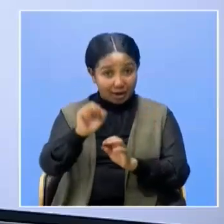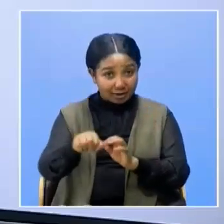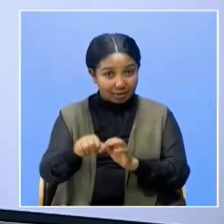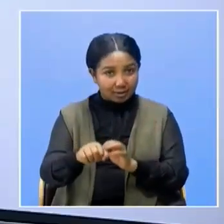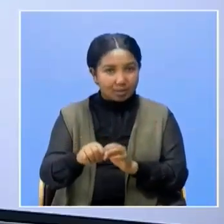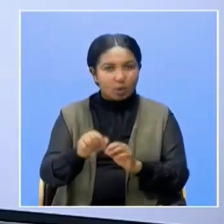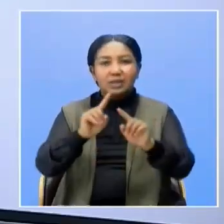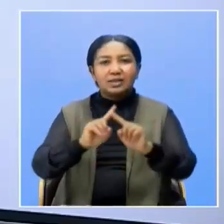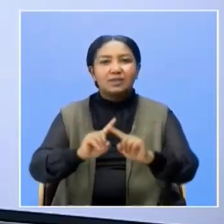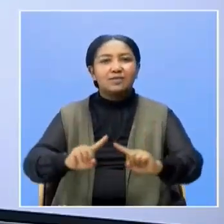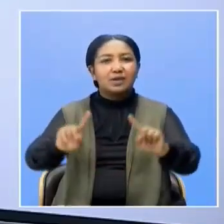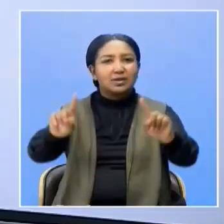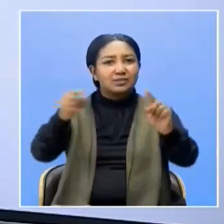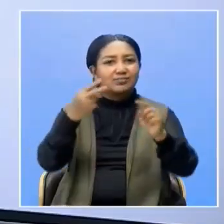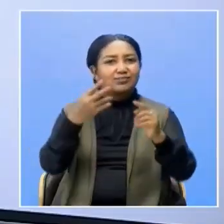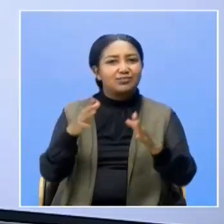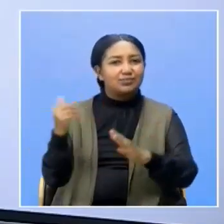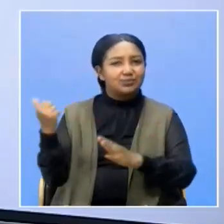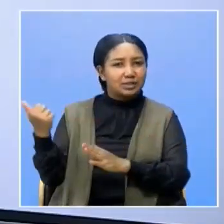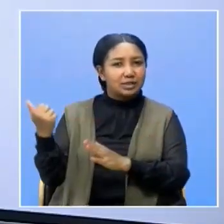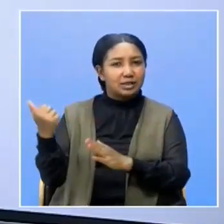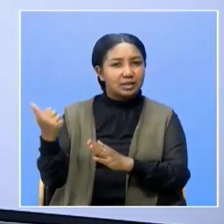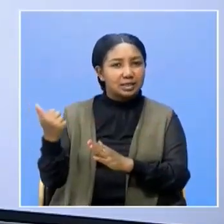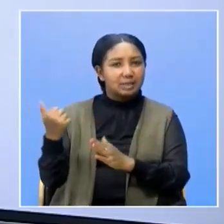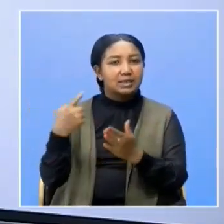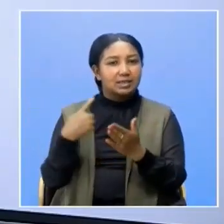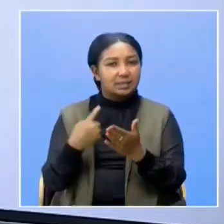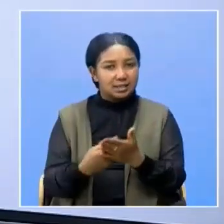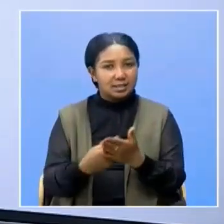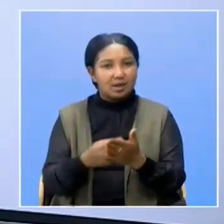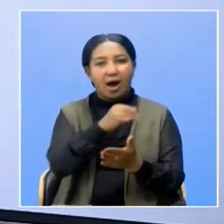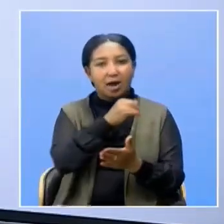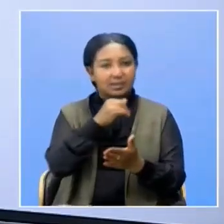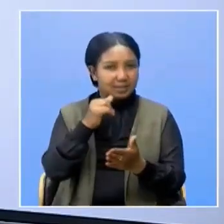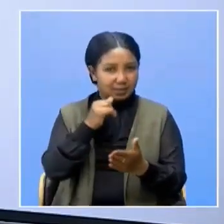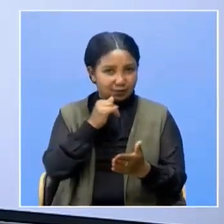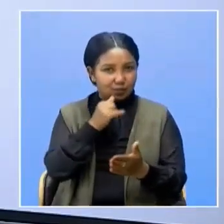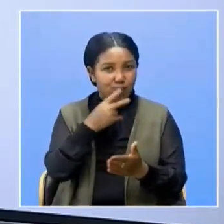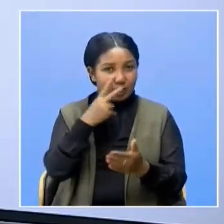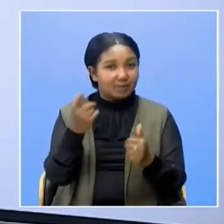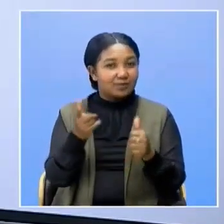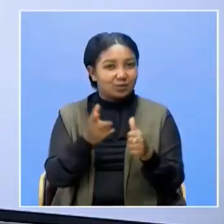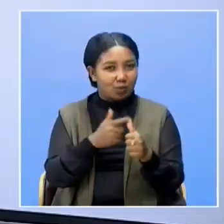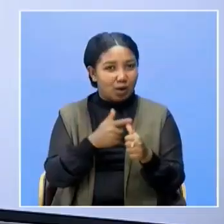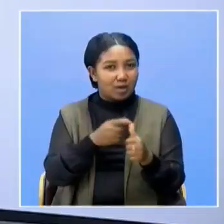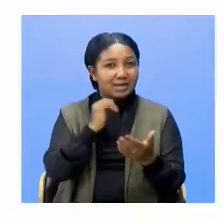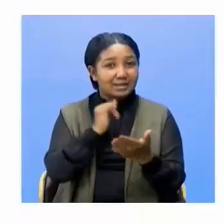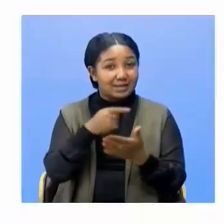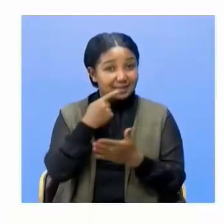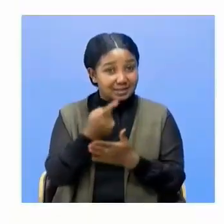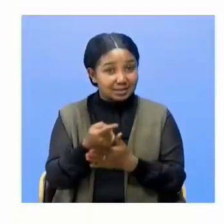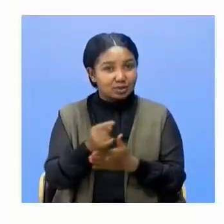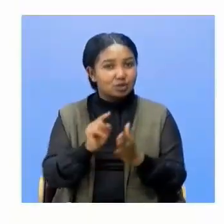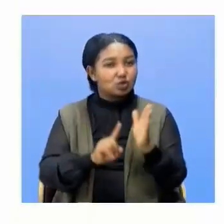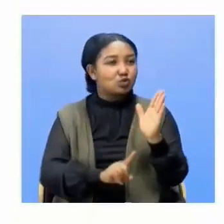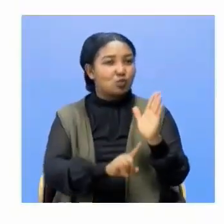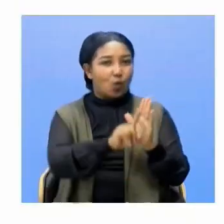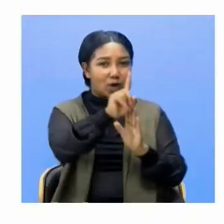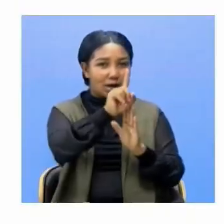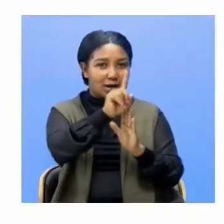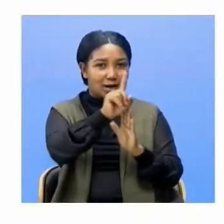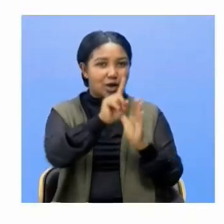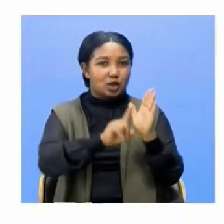What difference have you seen on these adjectives? Look at the first one. It says tall.